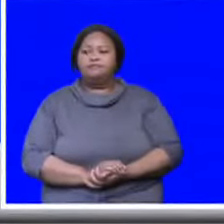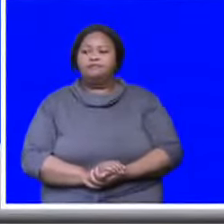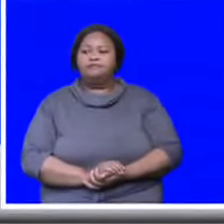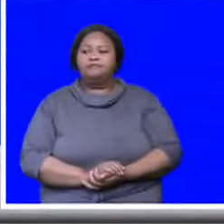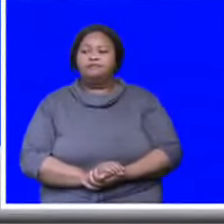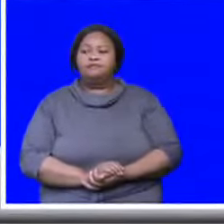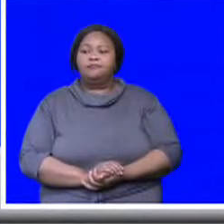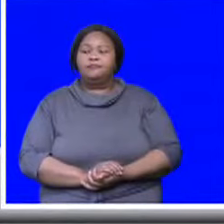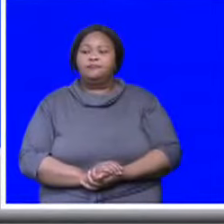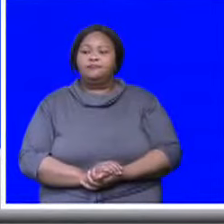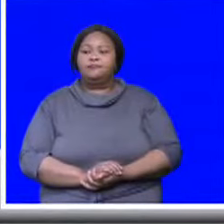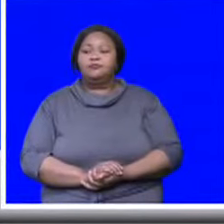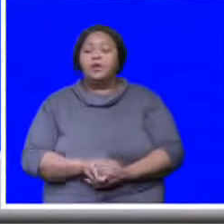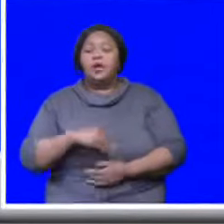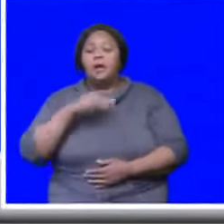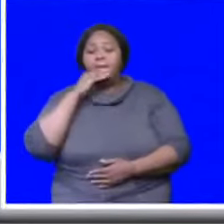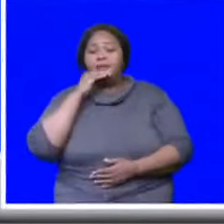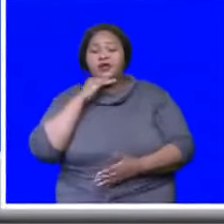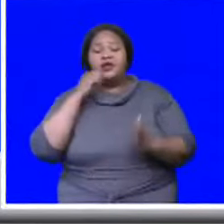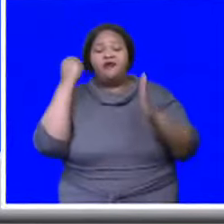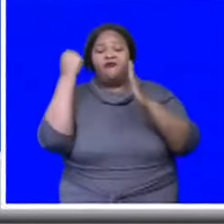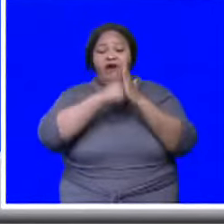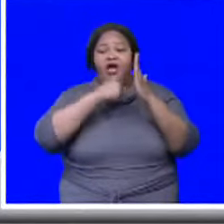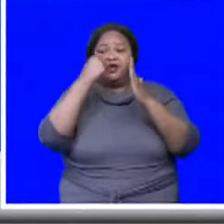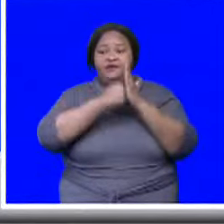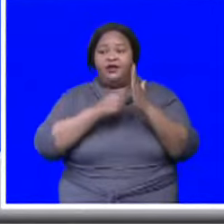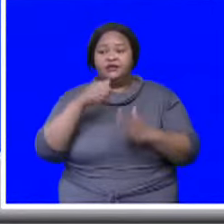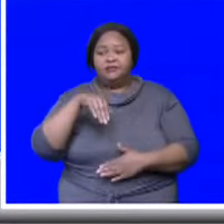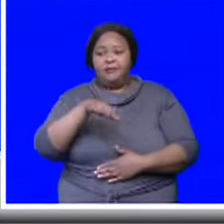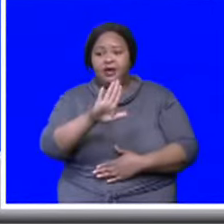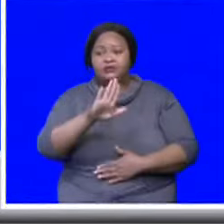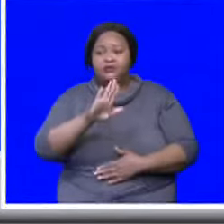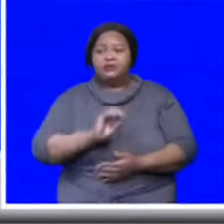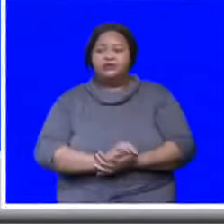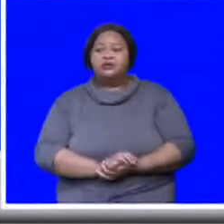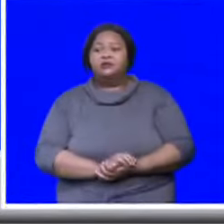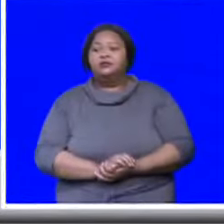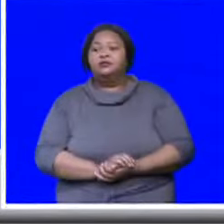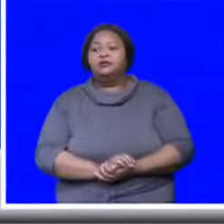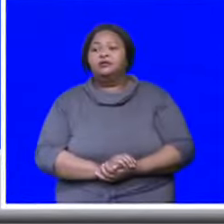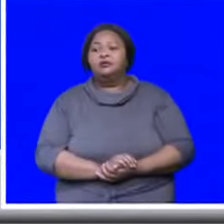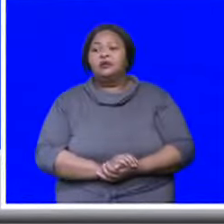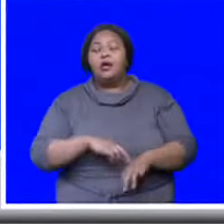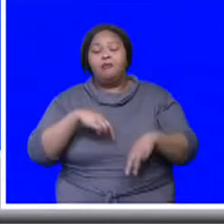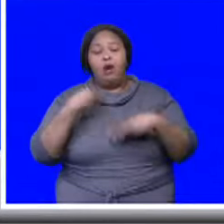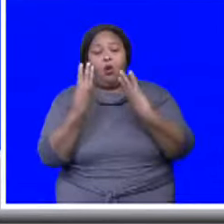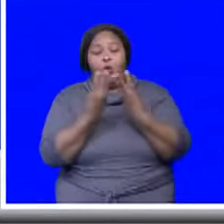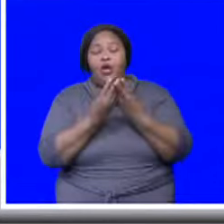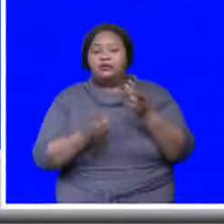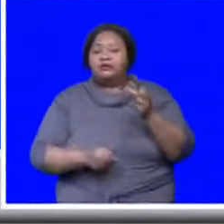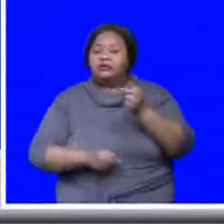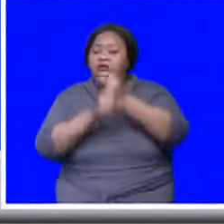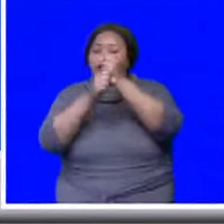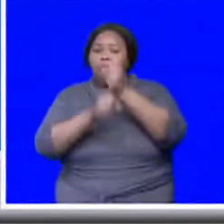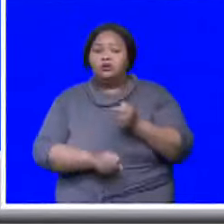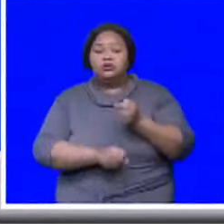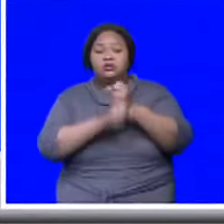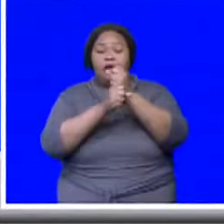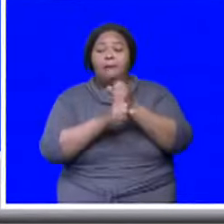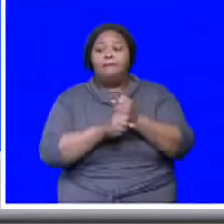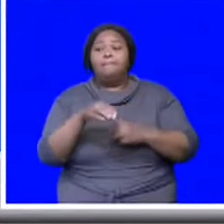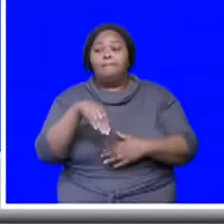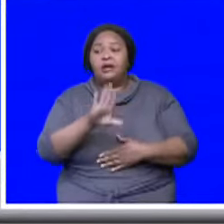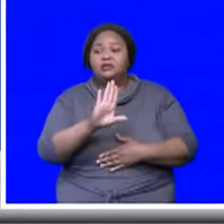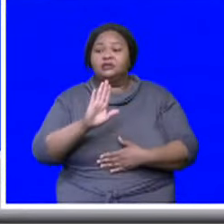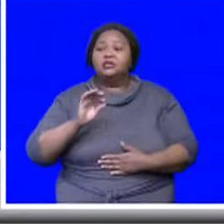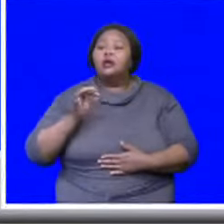but fighting. And we must support those efforts. We must enable the full and meaningful participation of women and